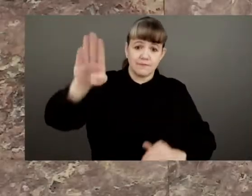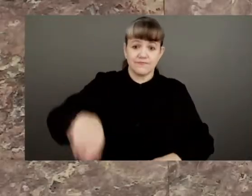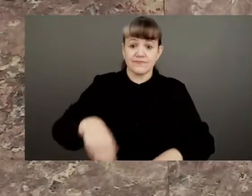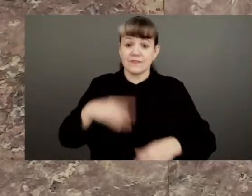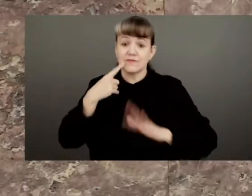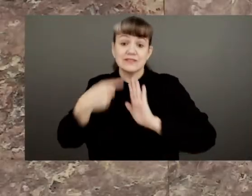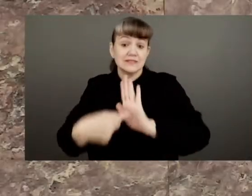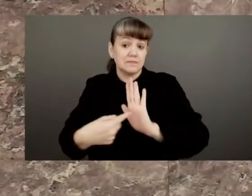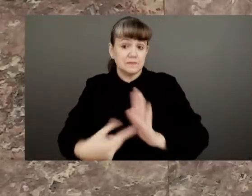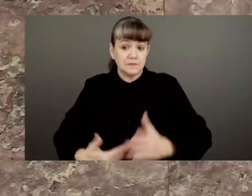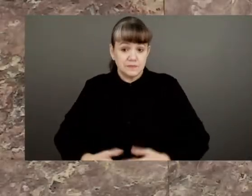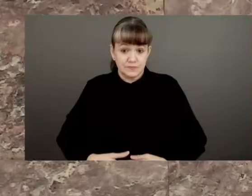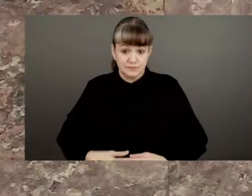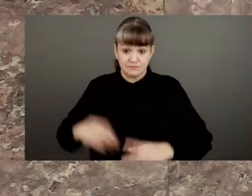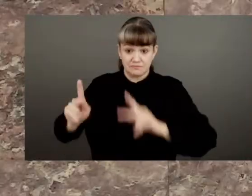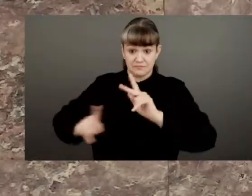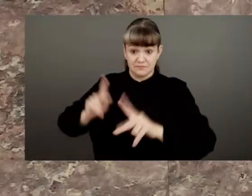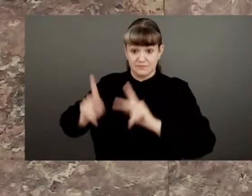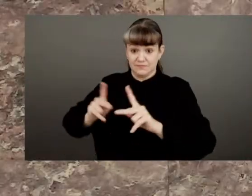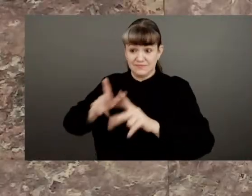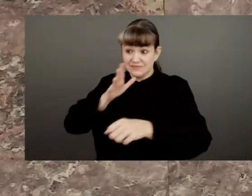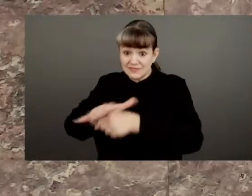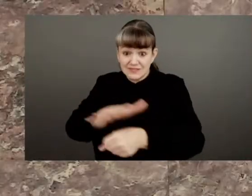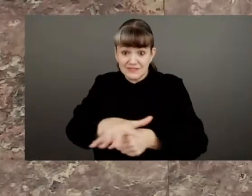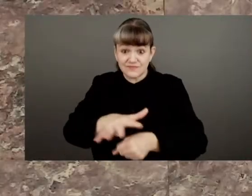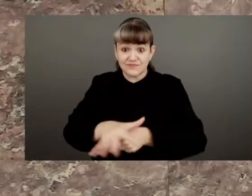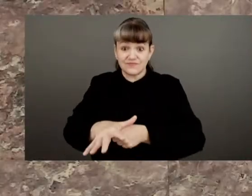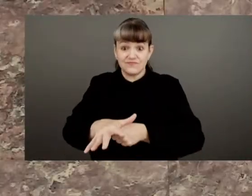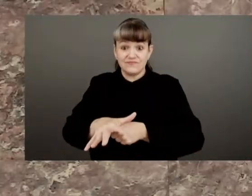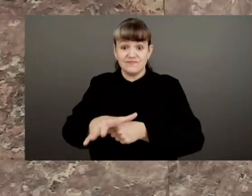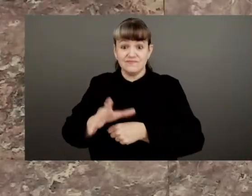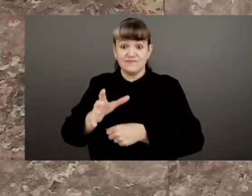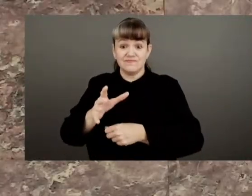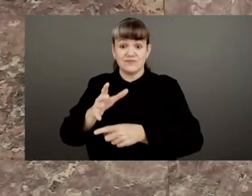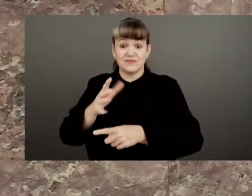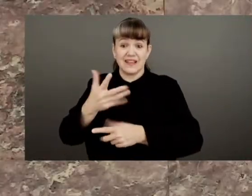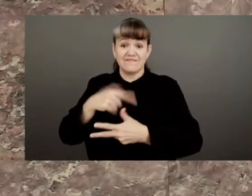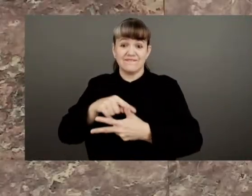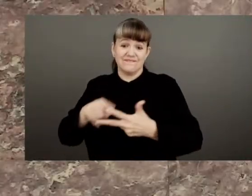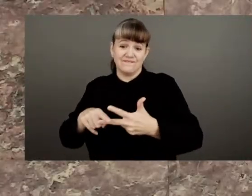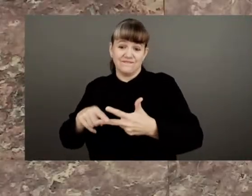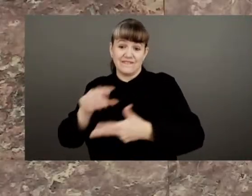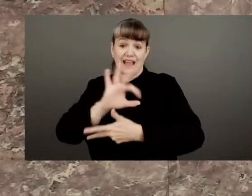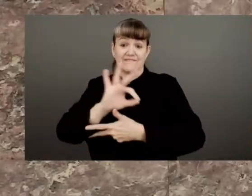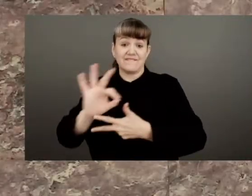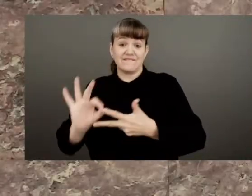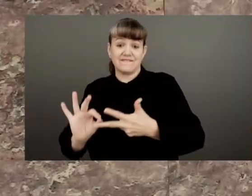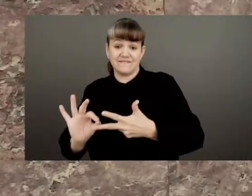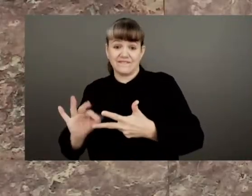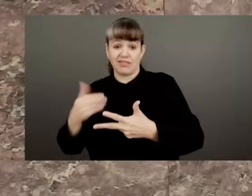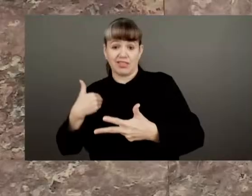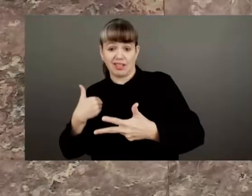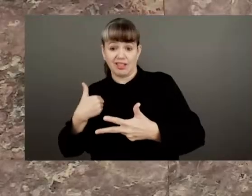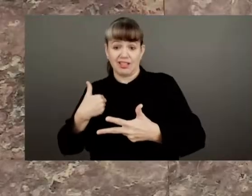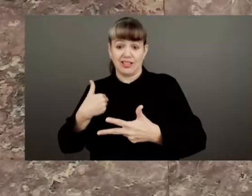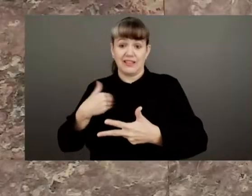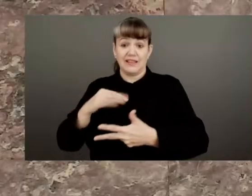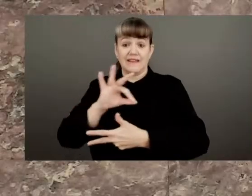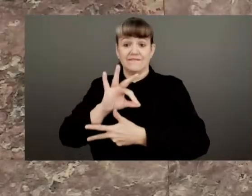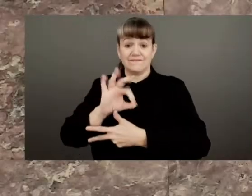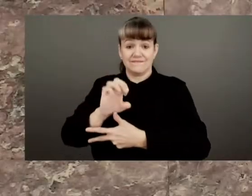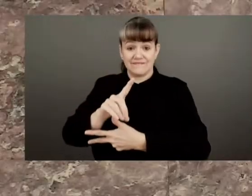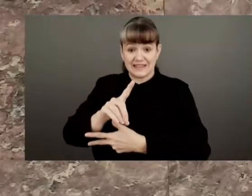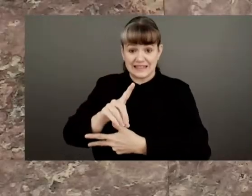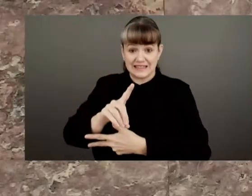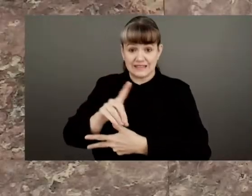F's facing farmers today, that being feed, fuel, and fertilizer. While steps have been taken to combat these